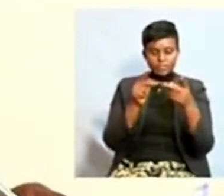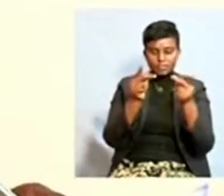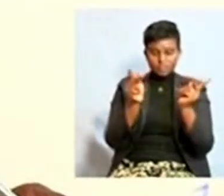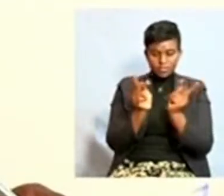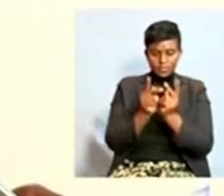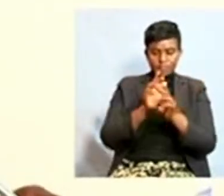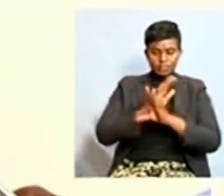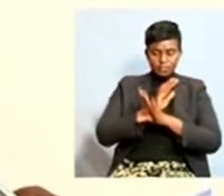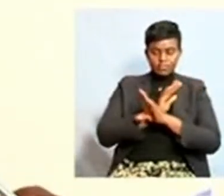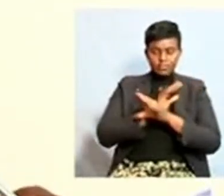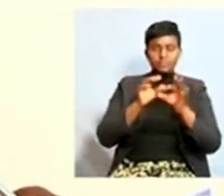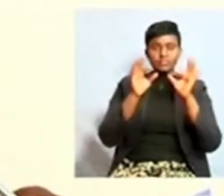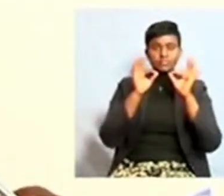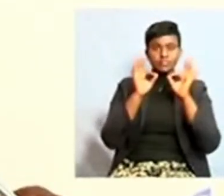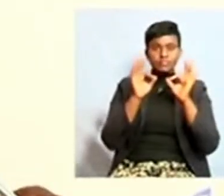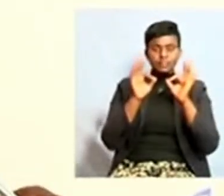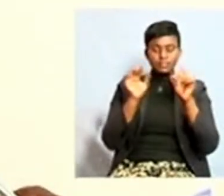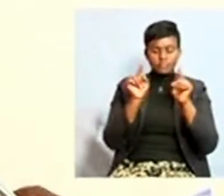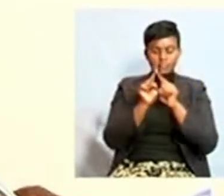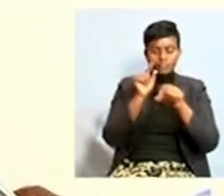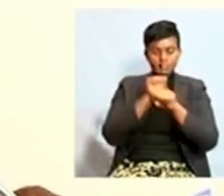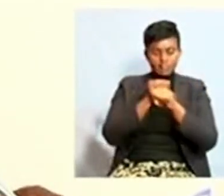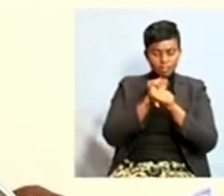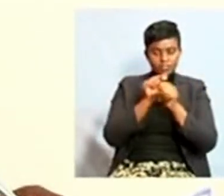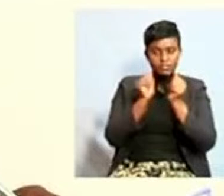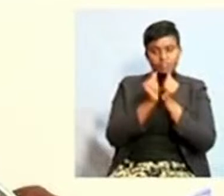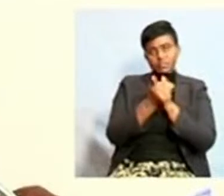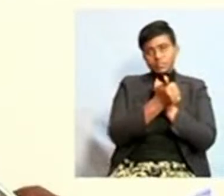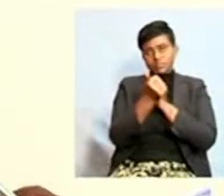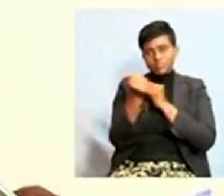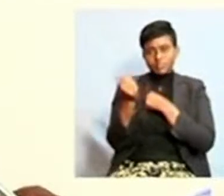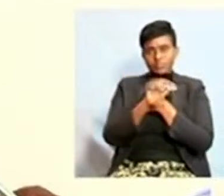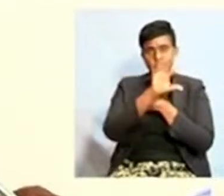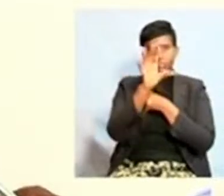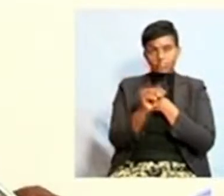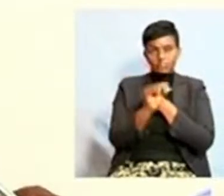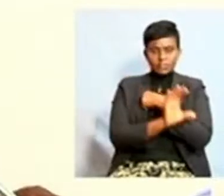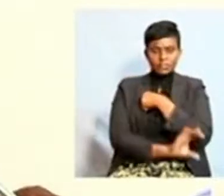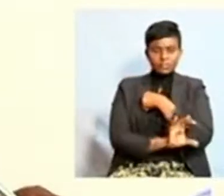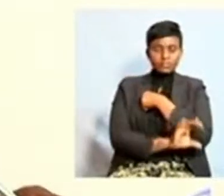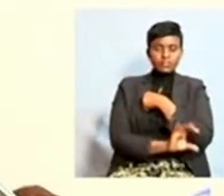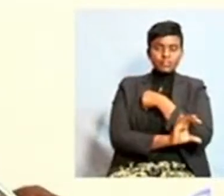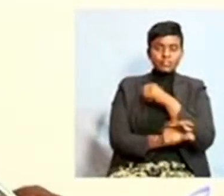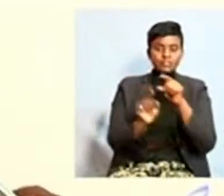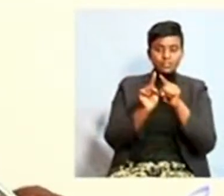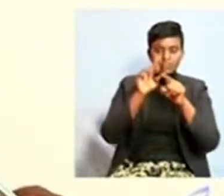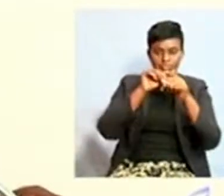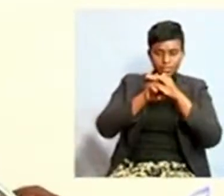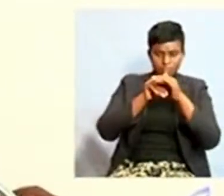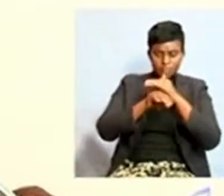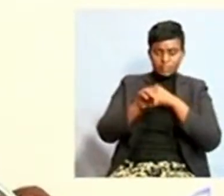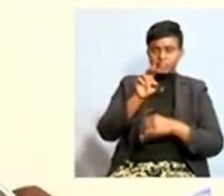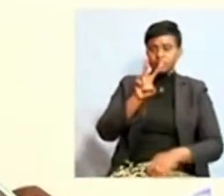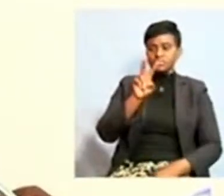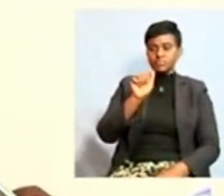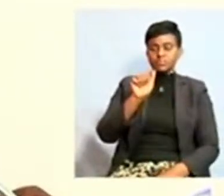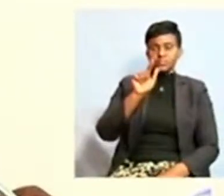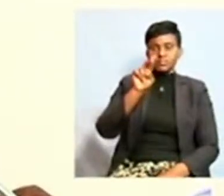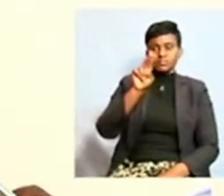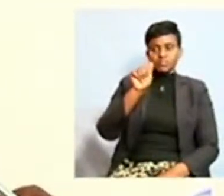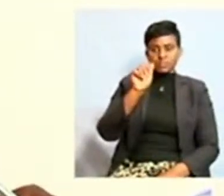Zambia to effectively collaborate with other African countries and access valuable resources